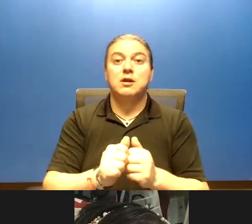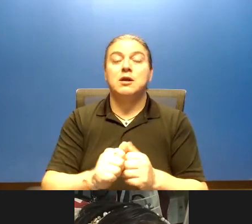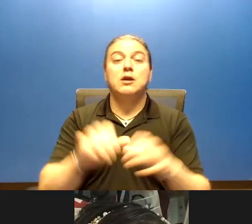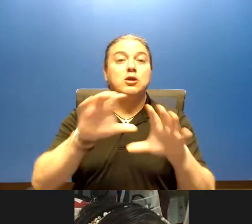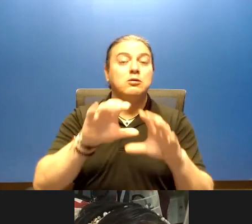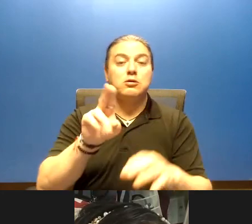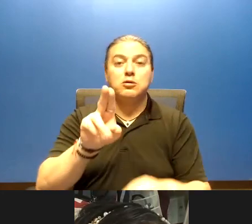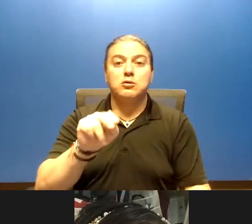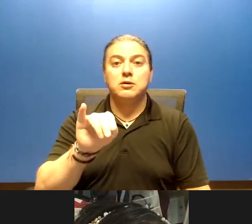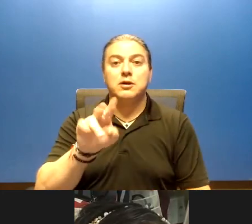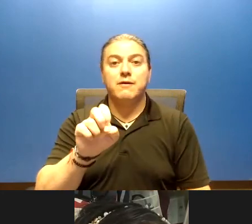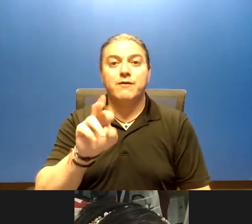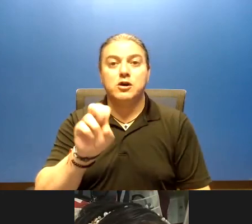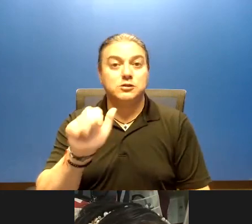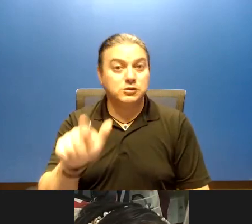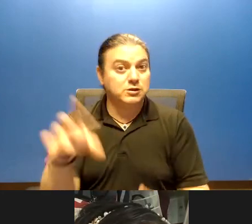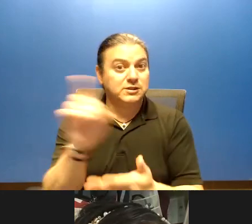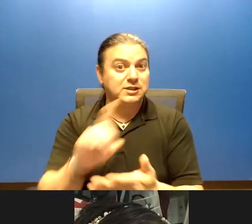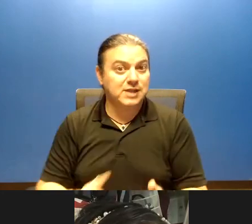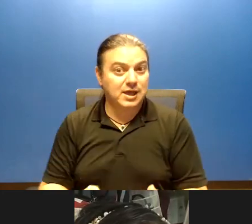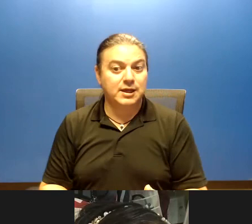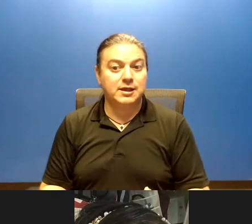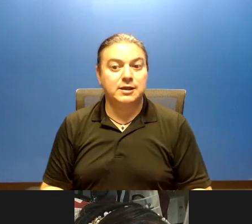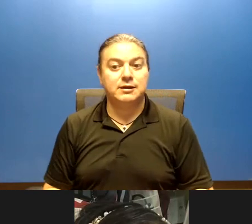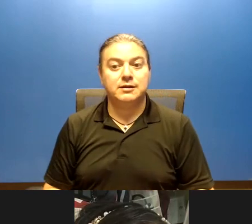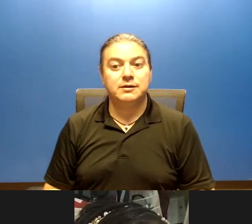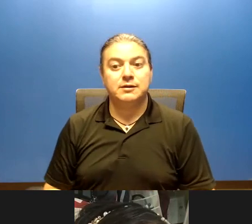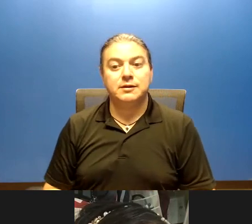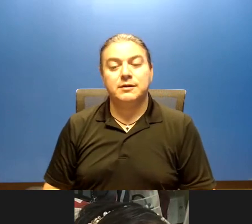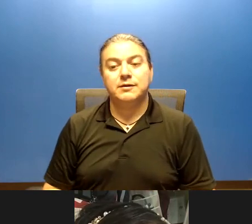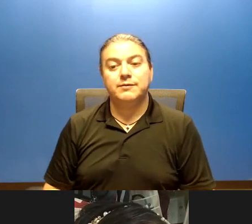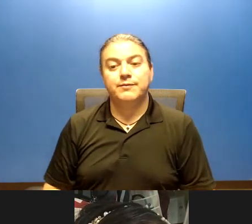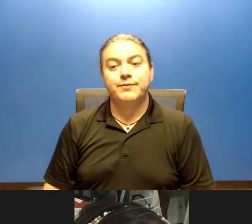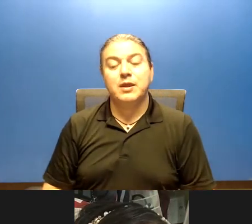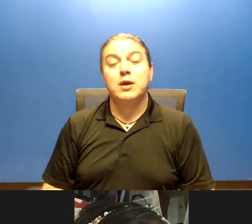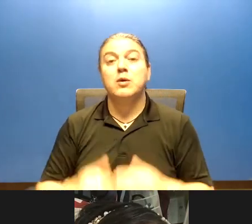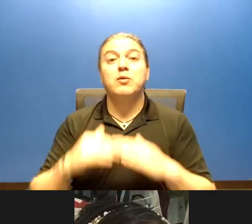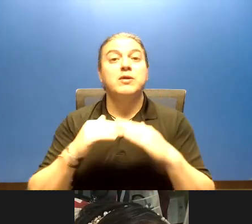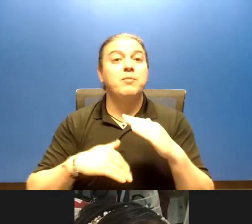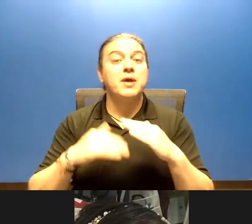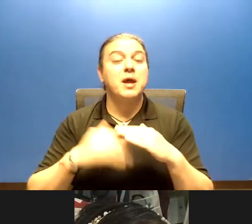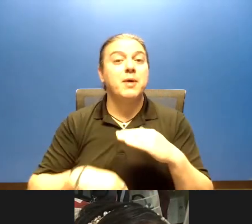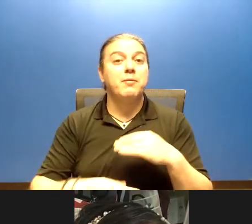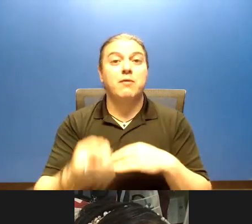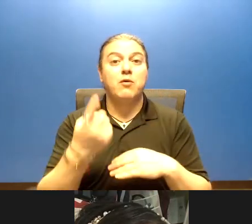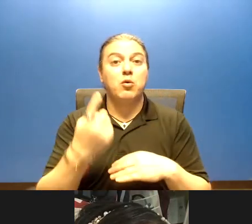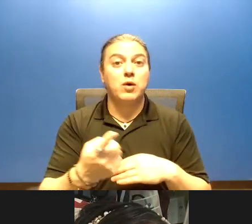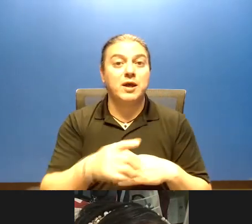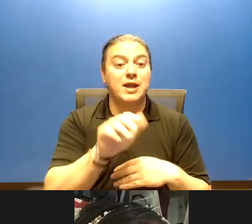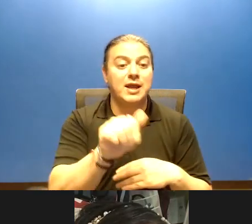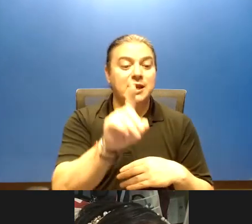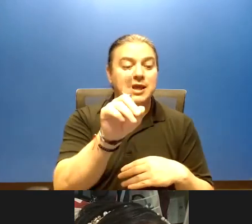Unified Development Code, one of those things you can submit amendments to right now, with a minimum of one ADA